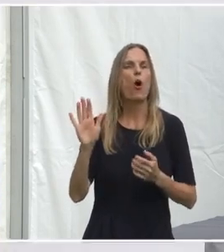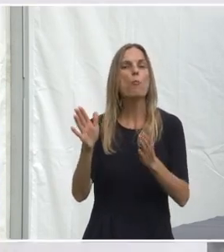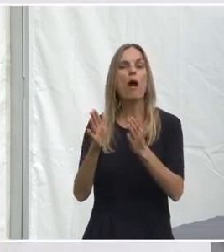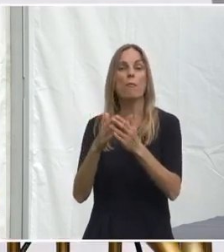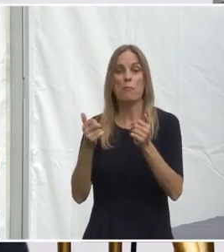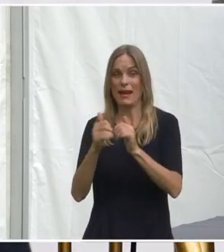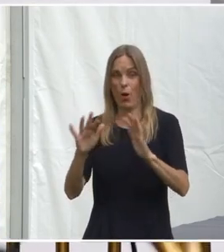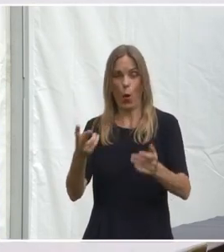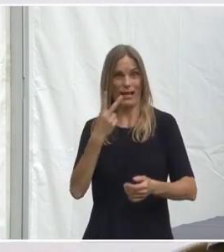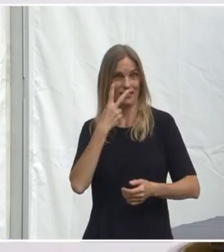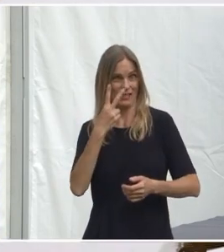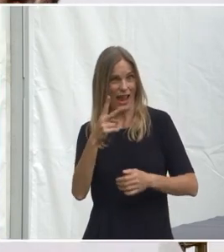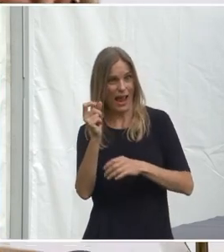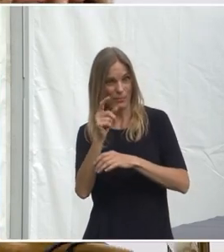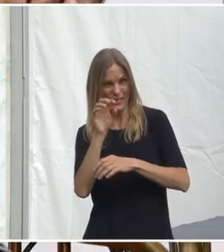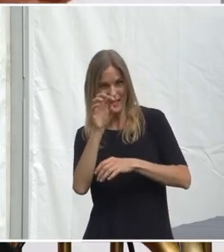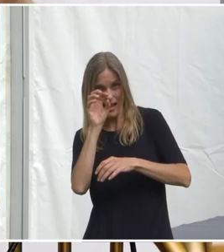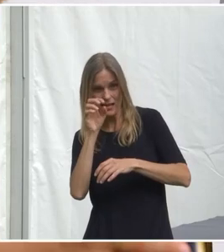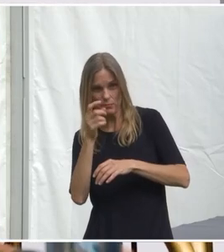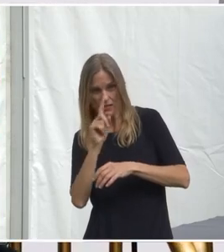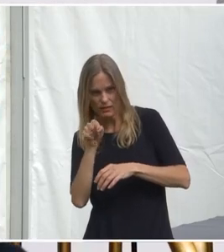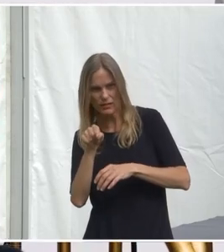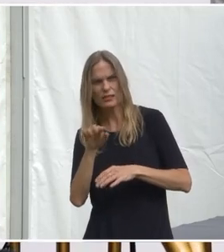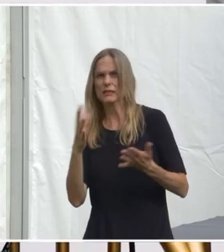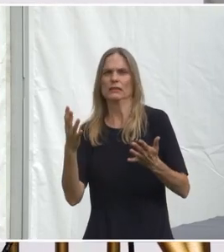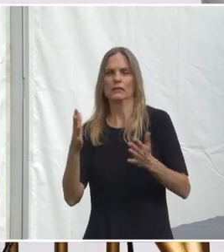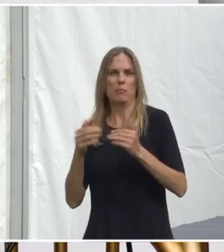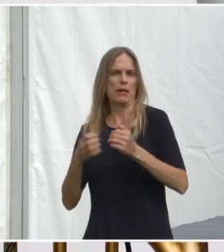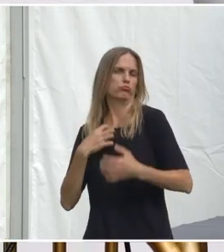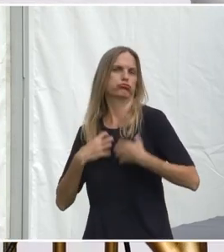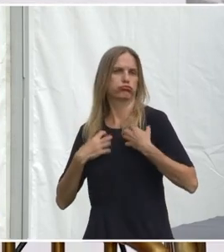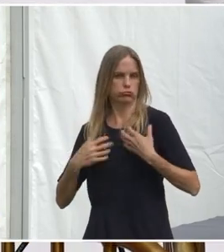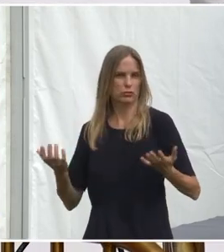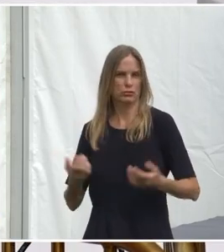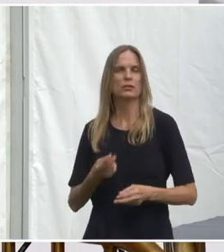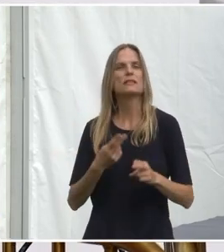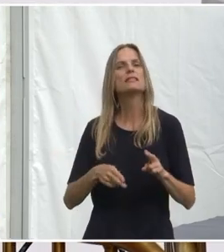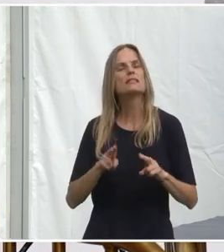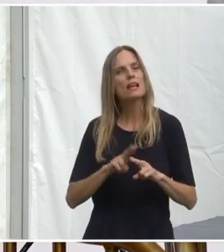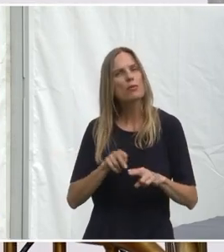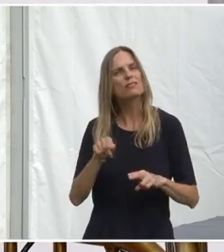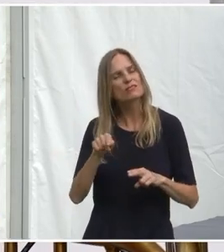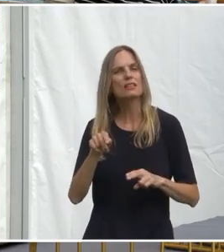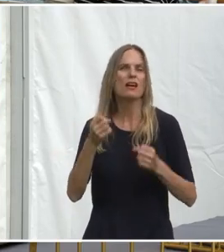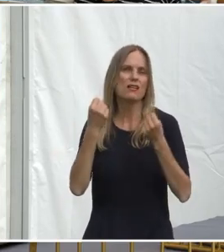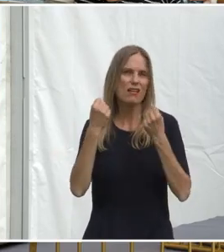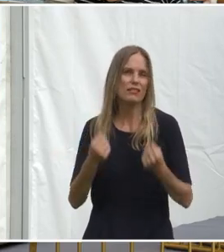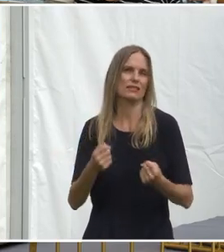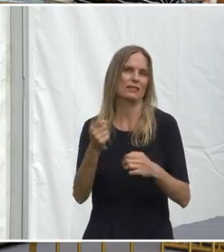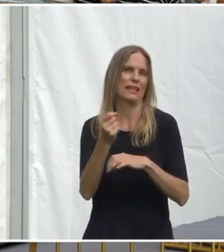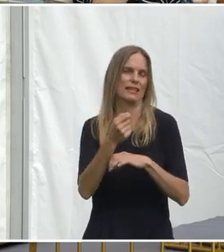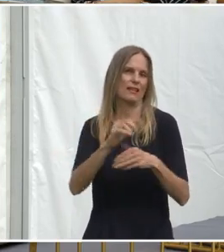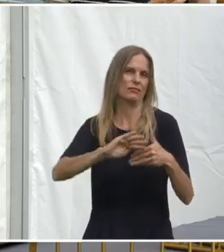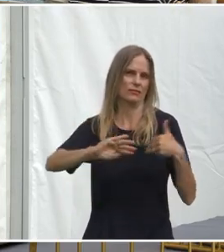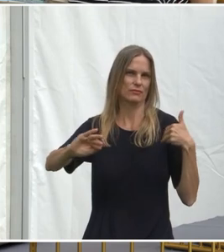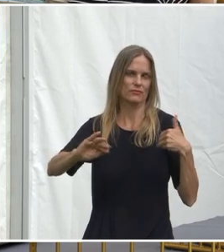it's getting incredibly difficult to be away from this digital spheres.